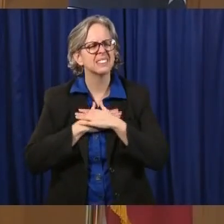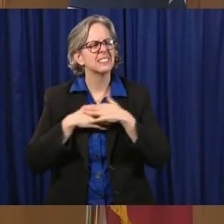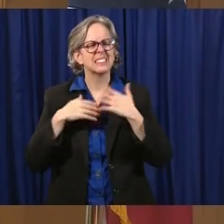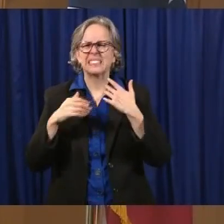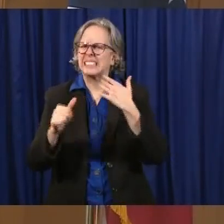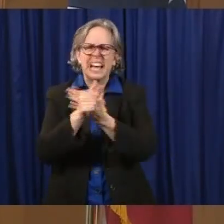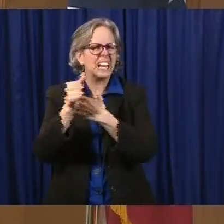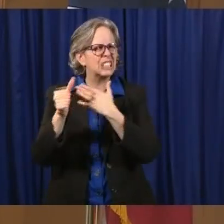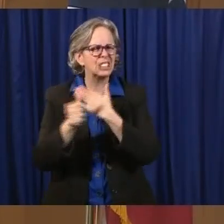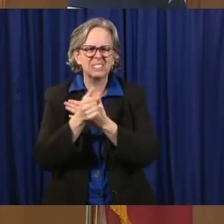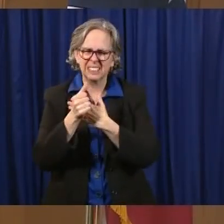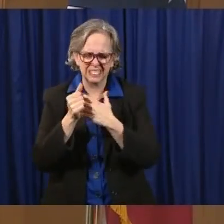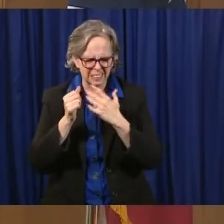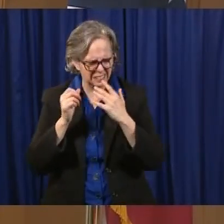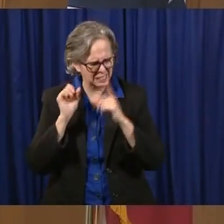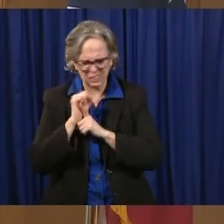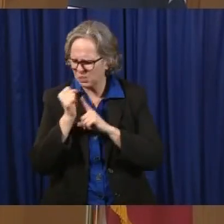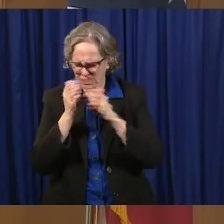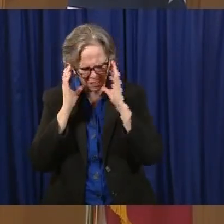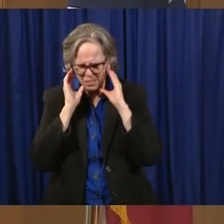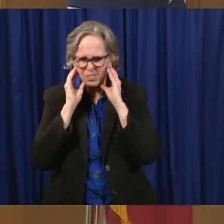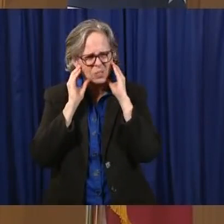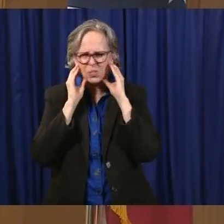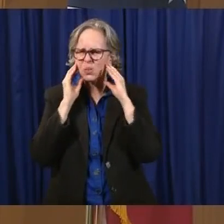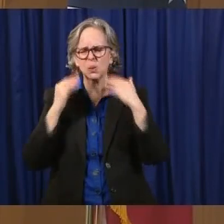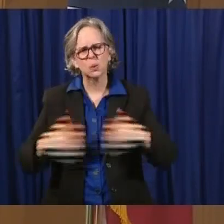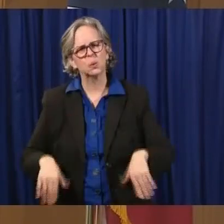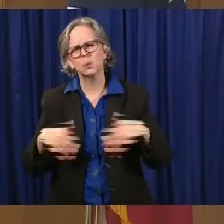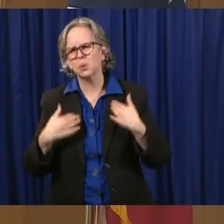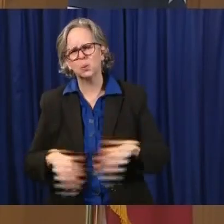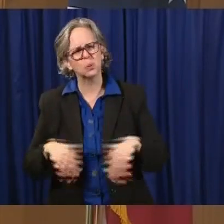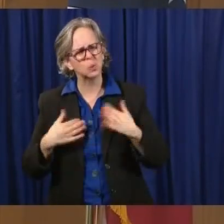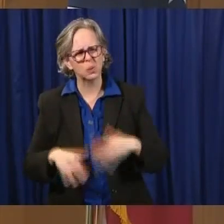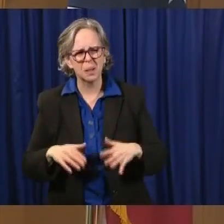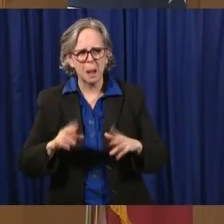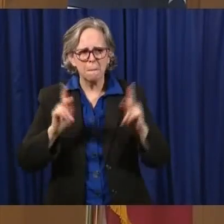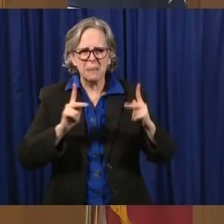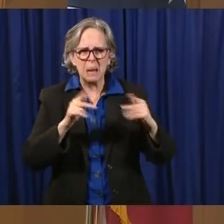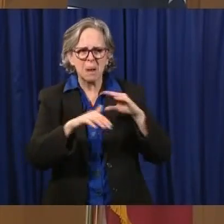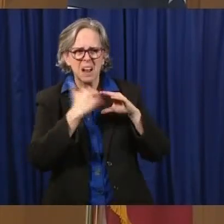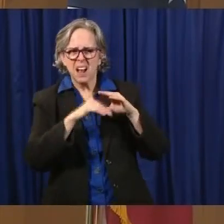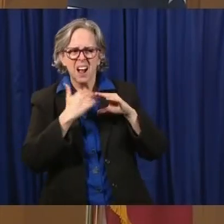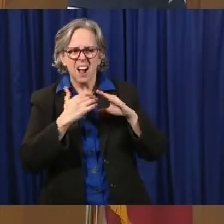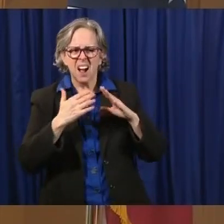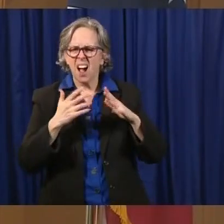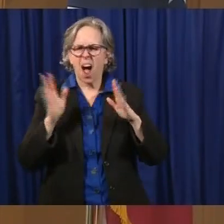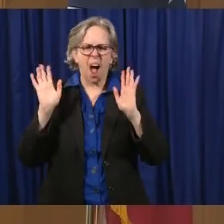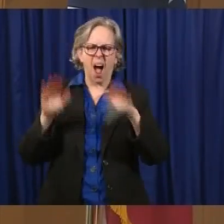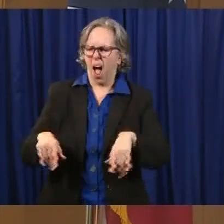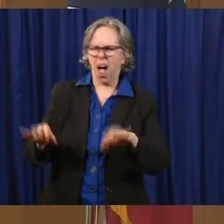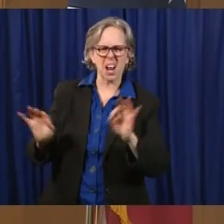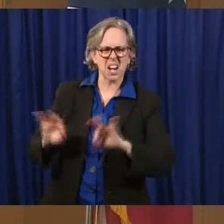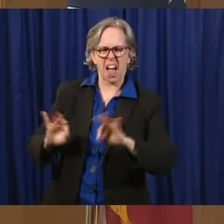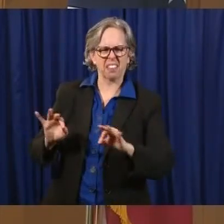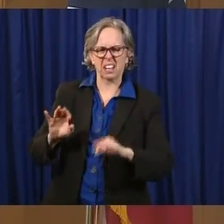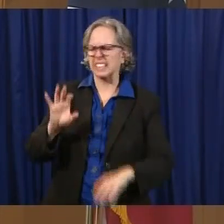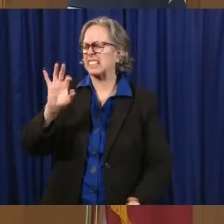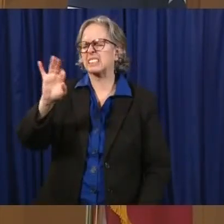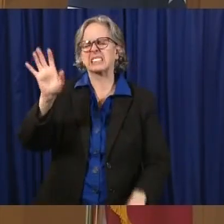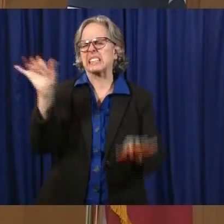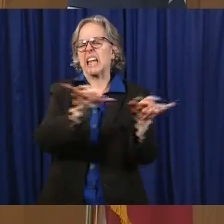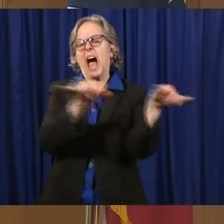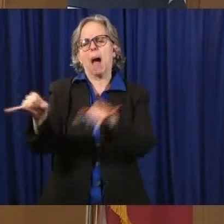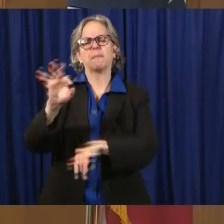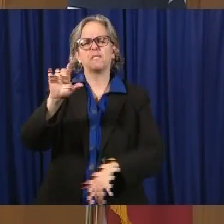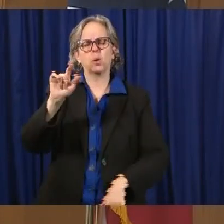dangerous situation. I still have people who send me emails who say this is like the flu. I wish it was. It's